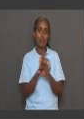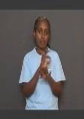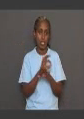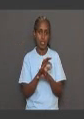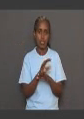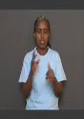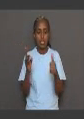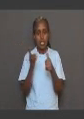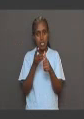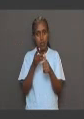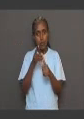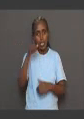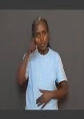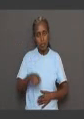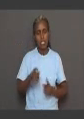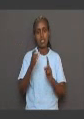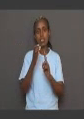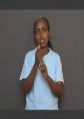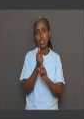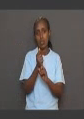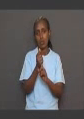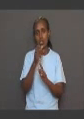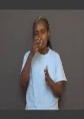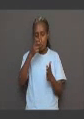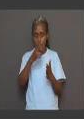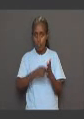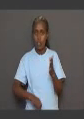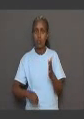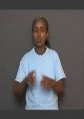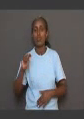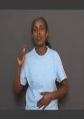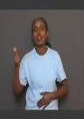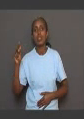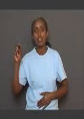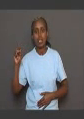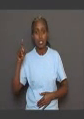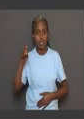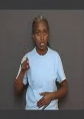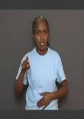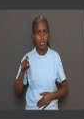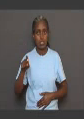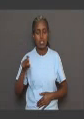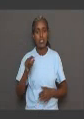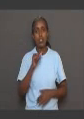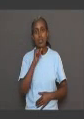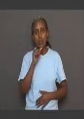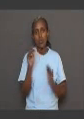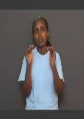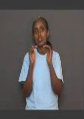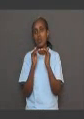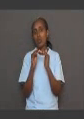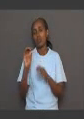the domain must include values of tangent x that do not